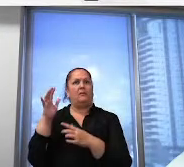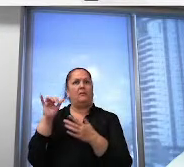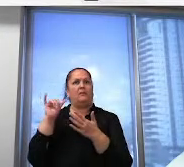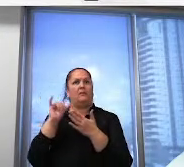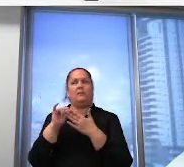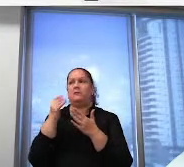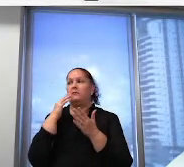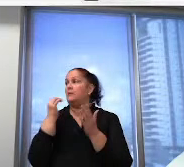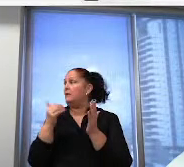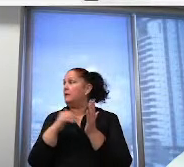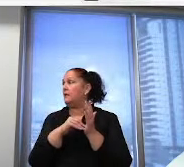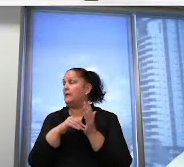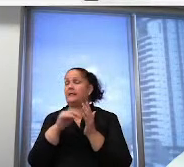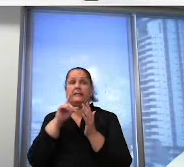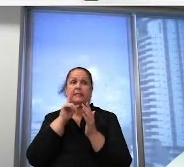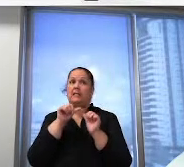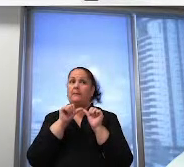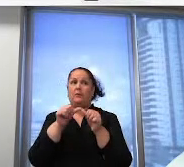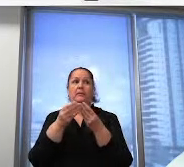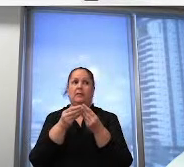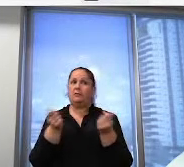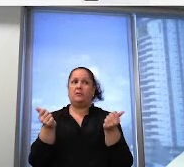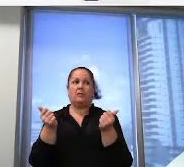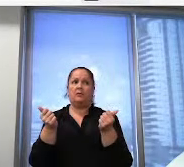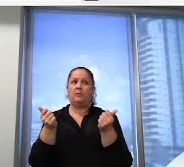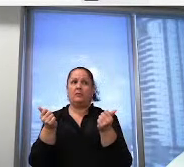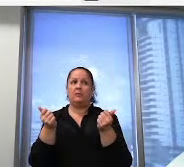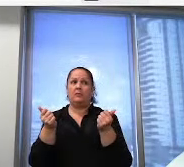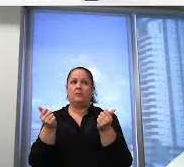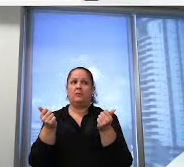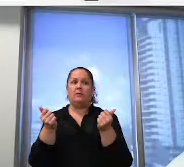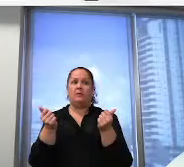needed to get us. And again, not a permanent solution.